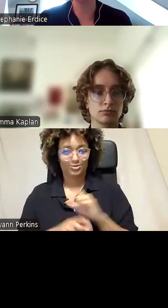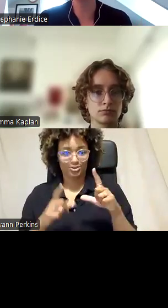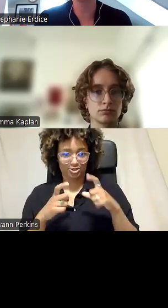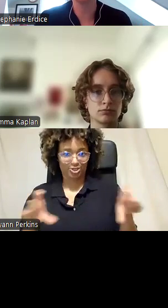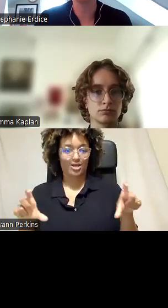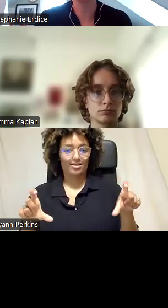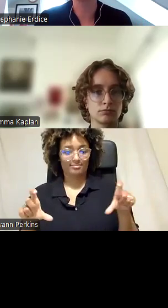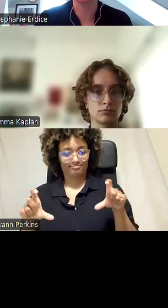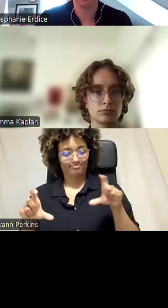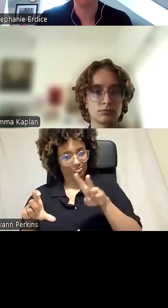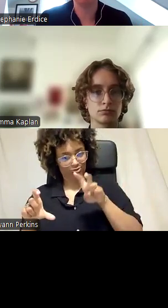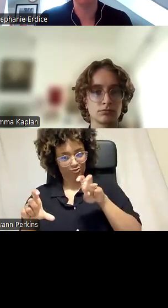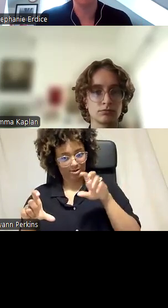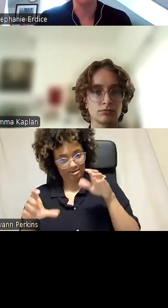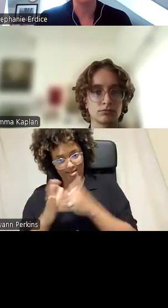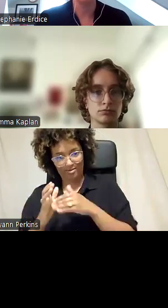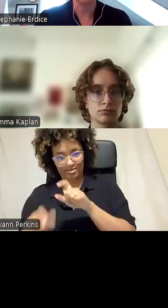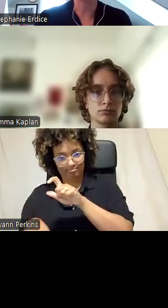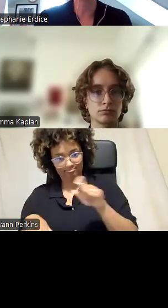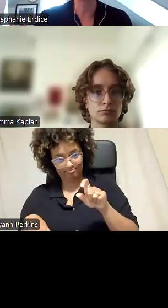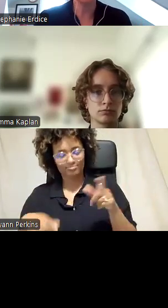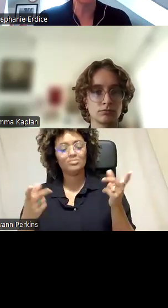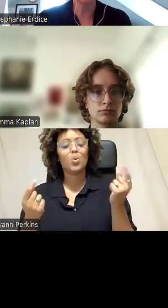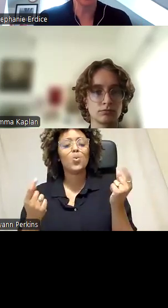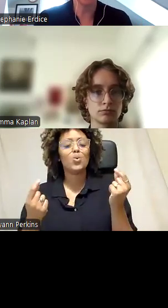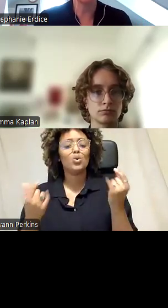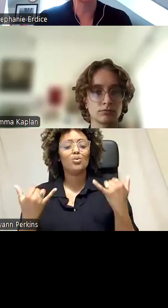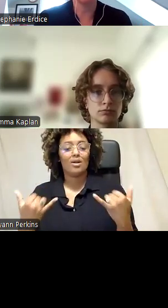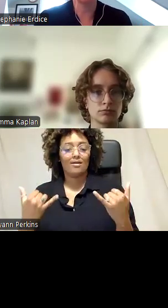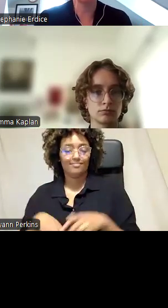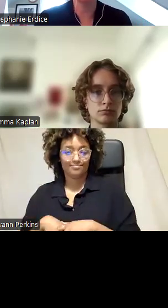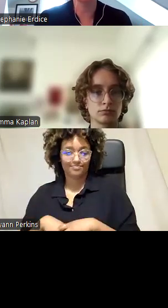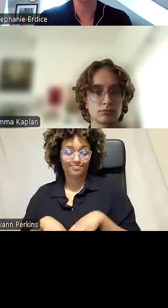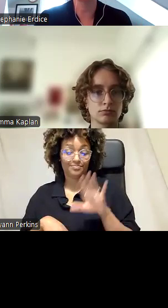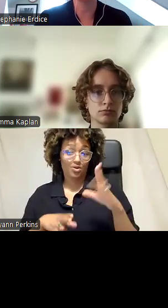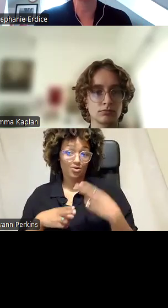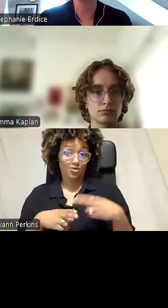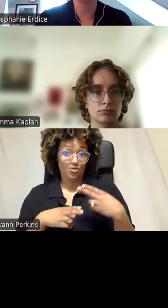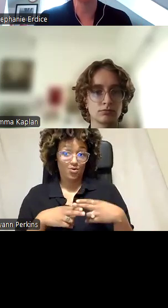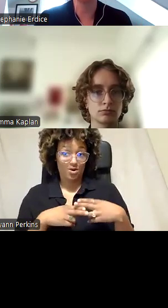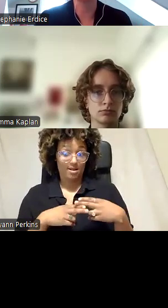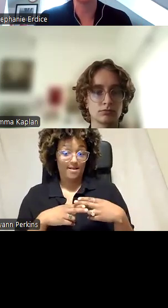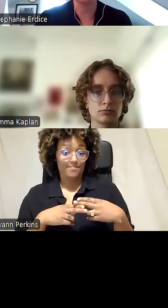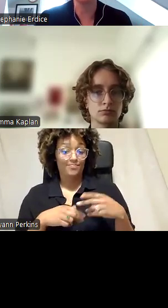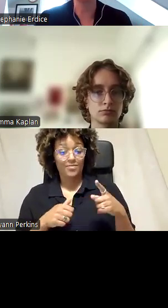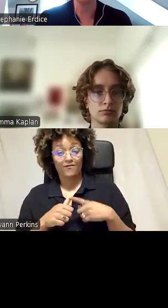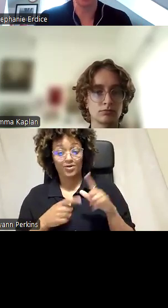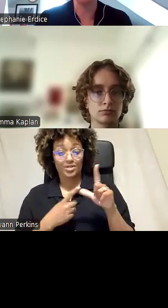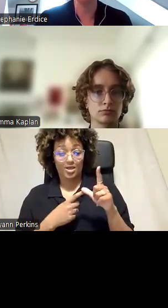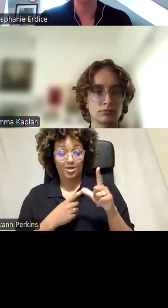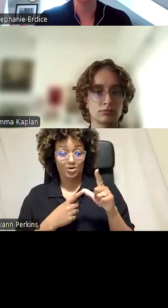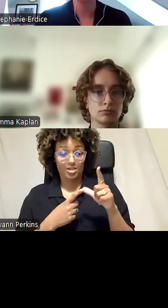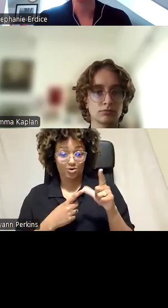$200,000, what would you do with it? And if your name starts, your first name starts with the letters G